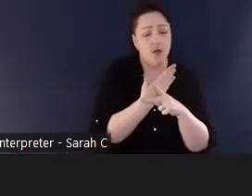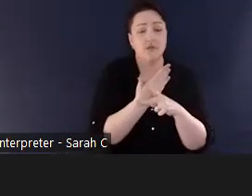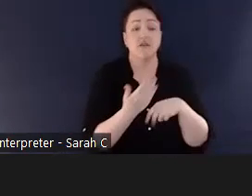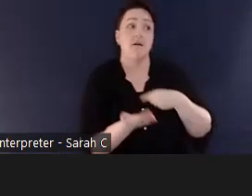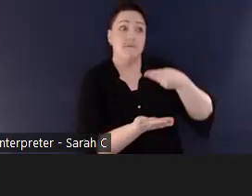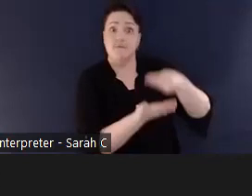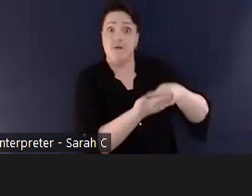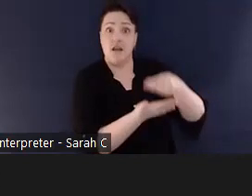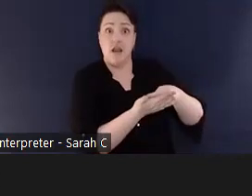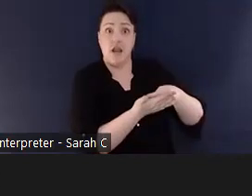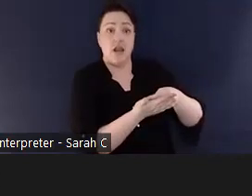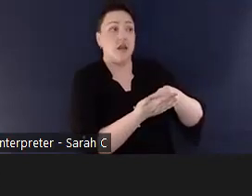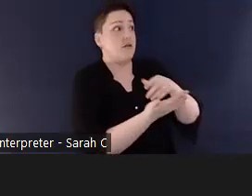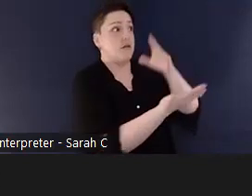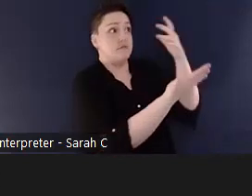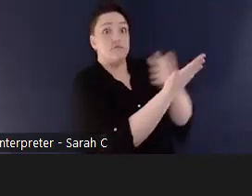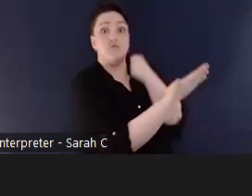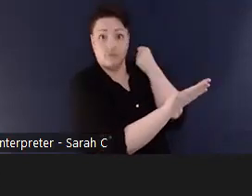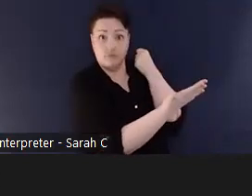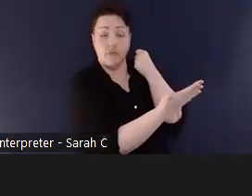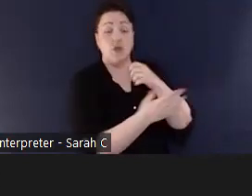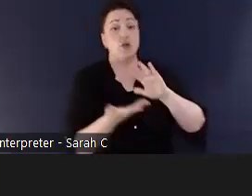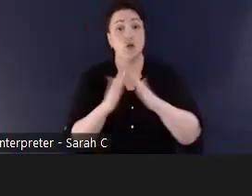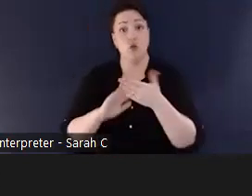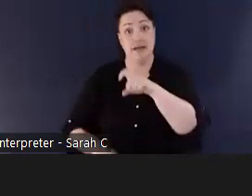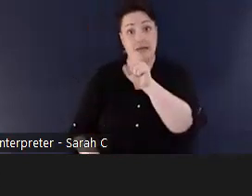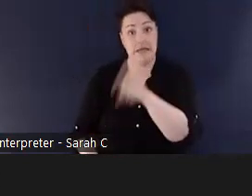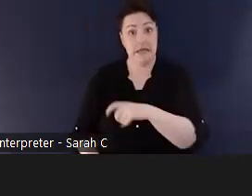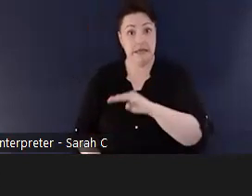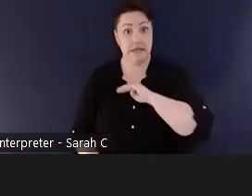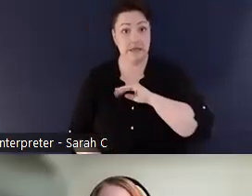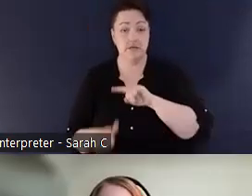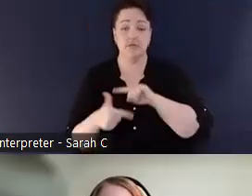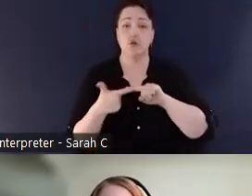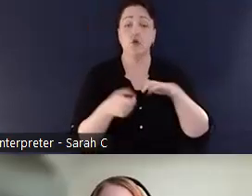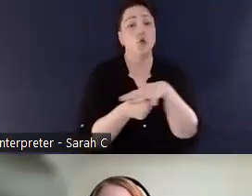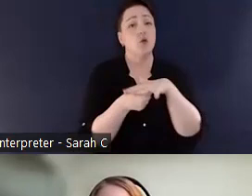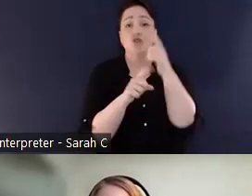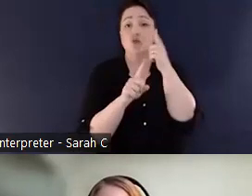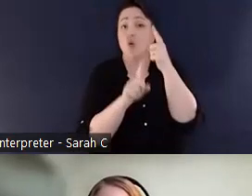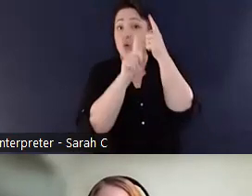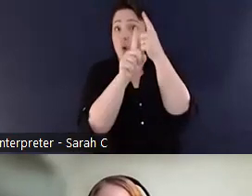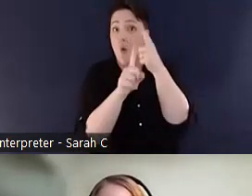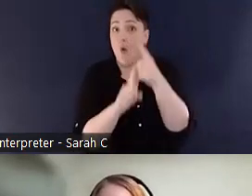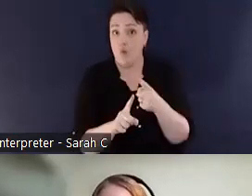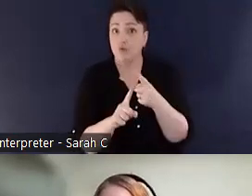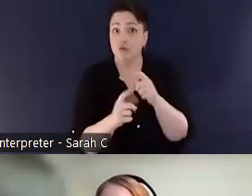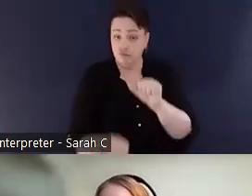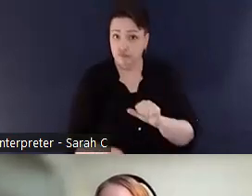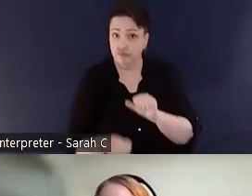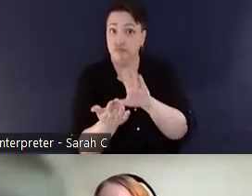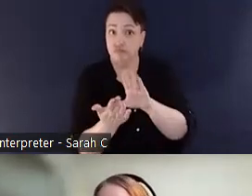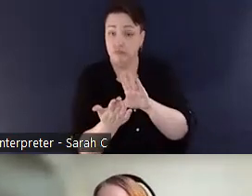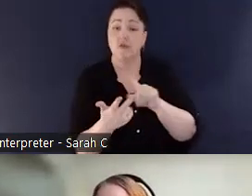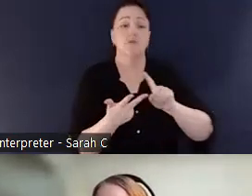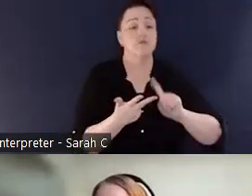their communities and also support regional goals while addressing recovery and resiliency strategies